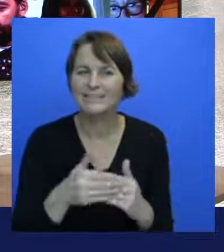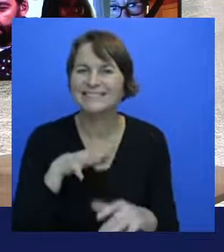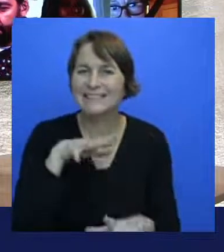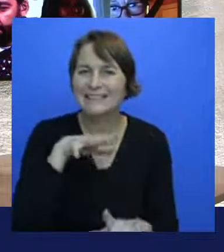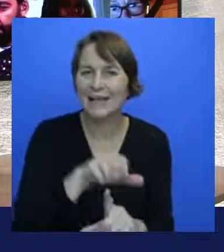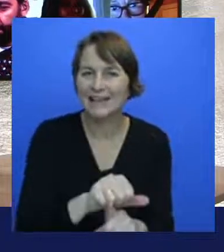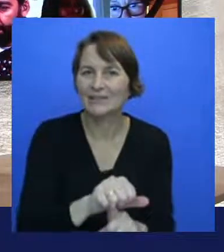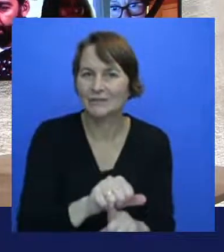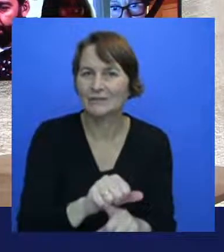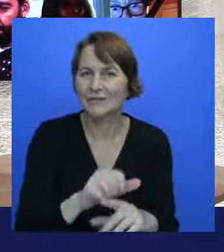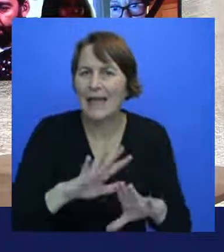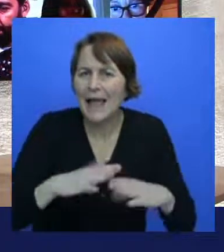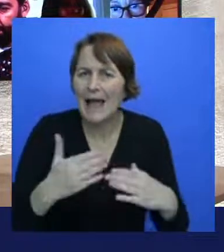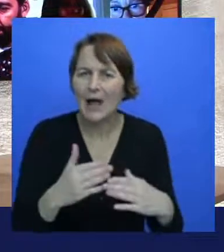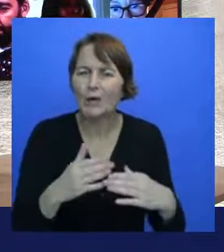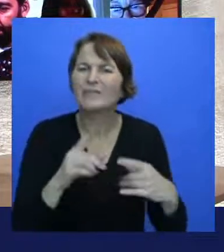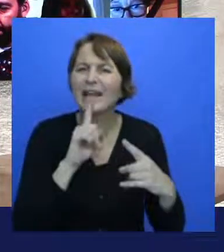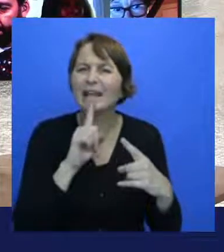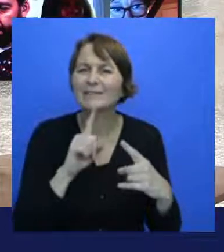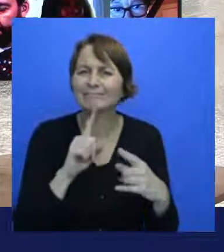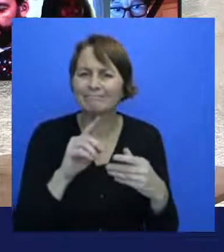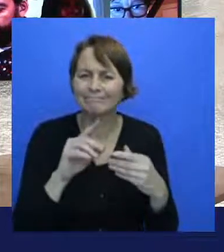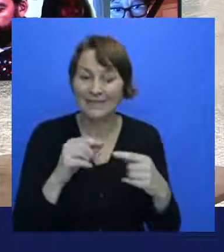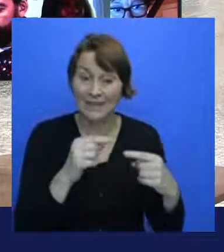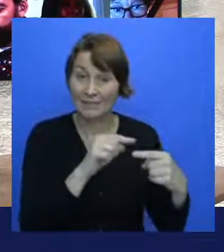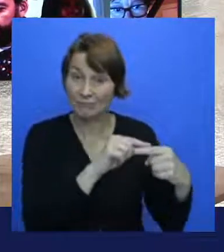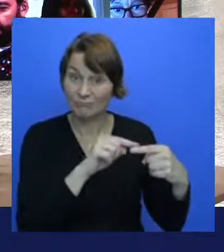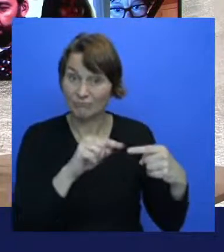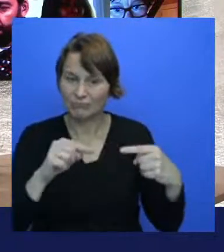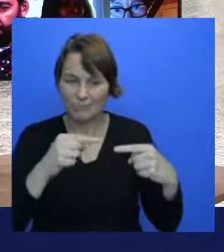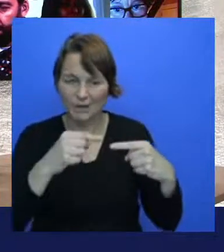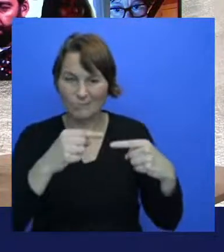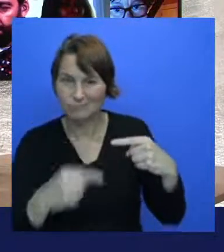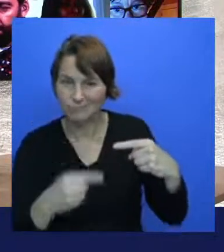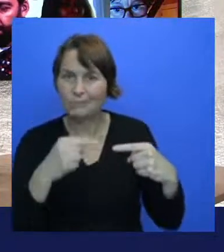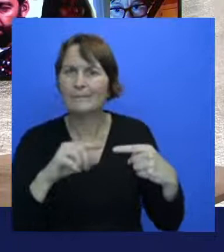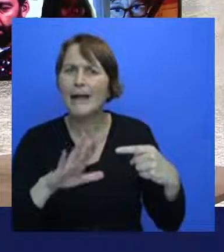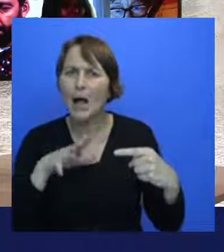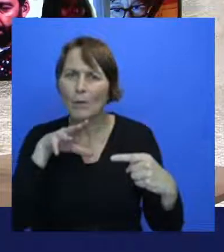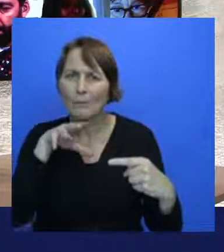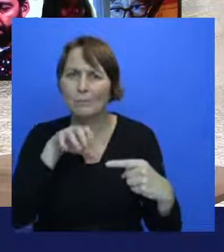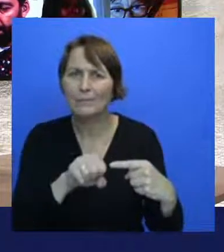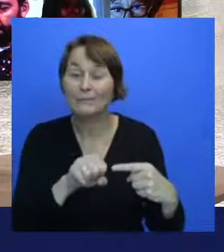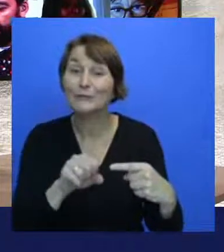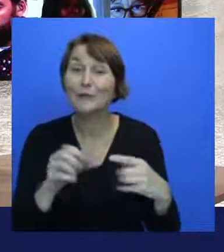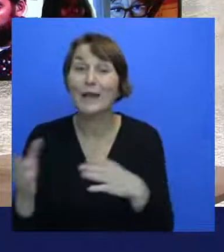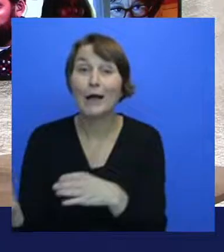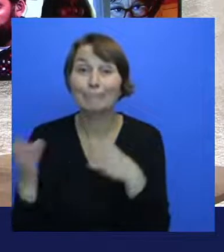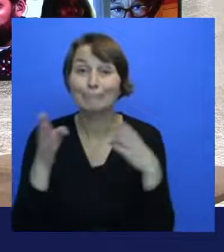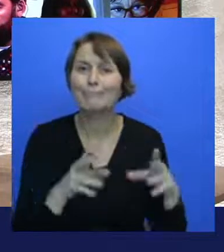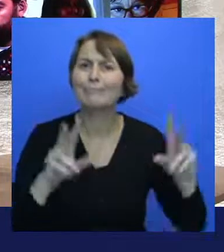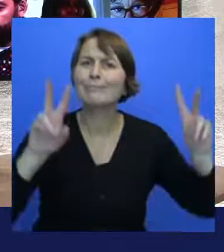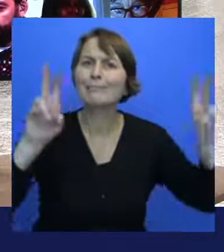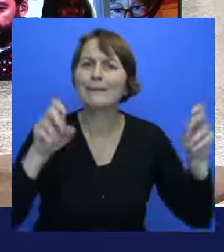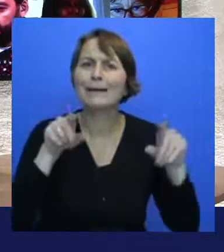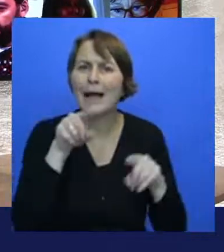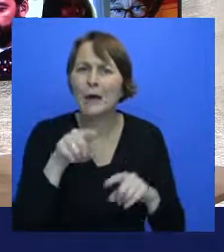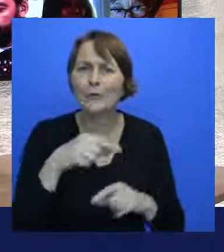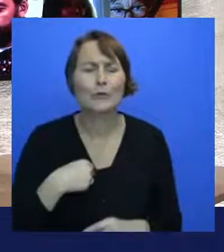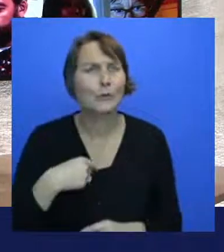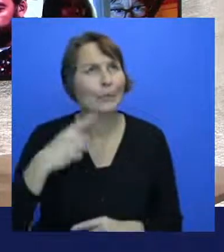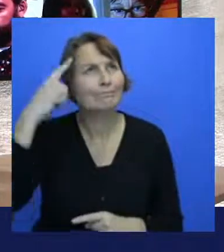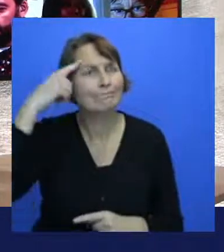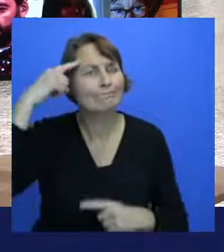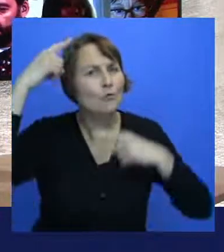let's go over to that topic and see what people actually can do if they start using cognitive services in practice in their own projects.